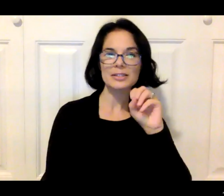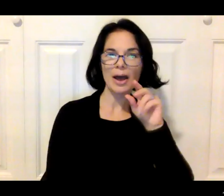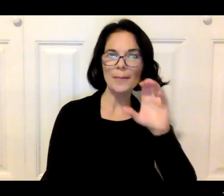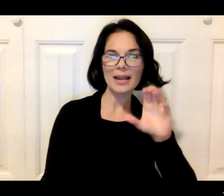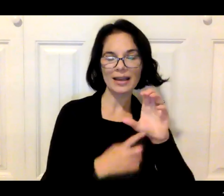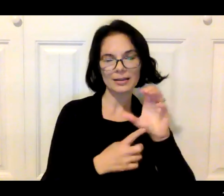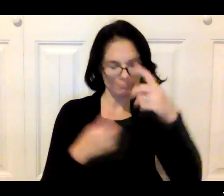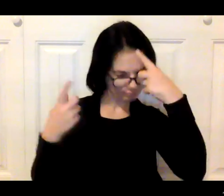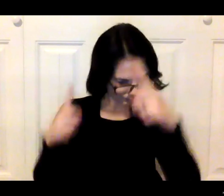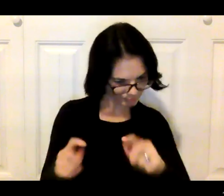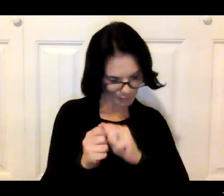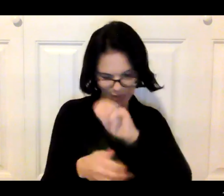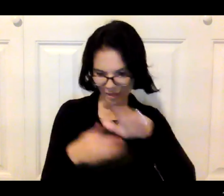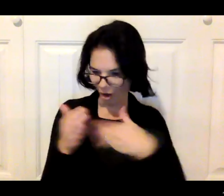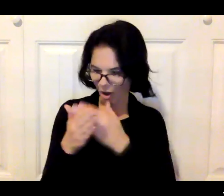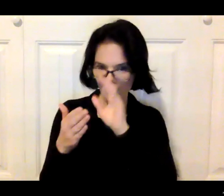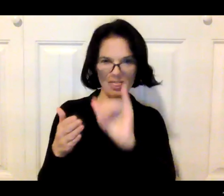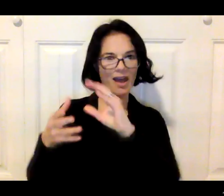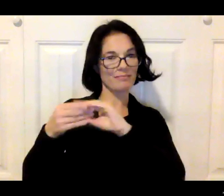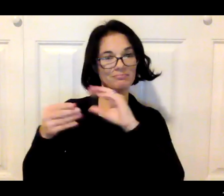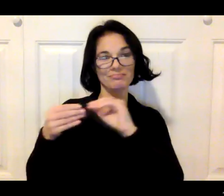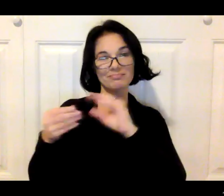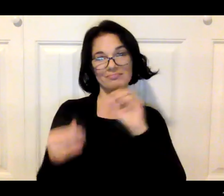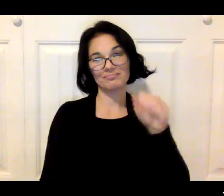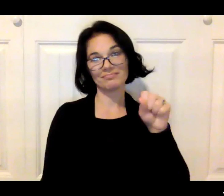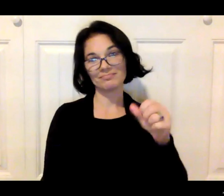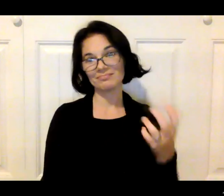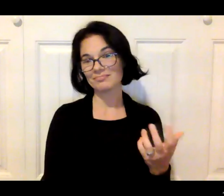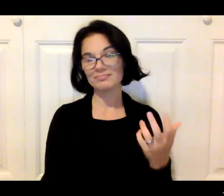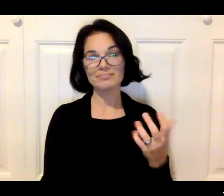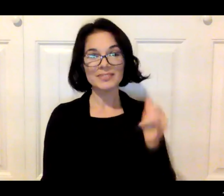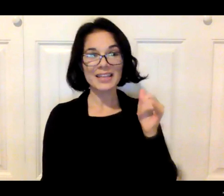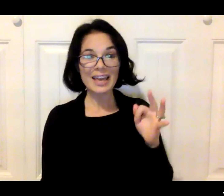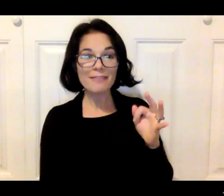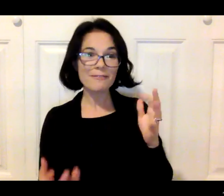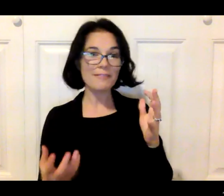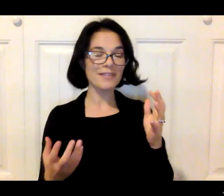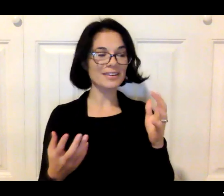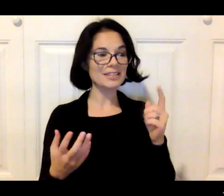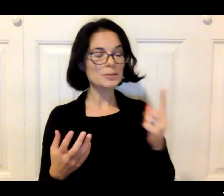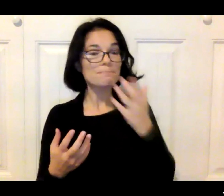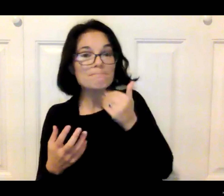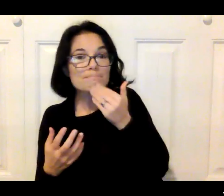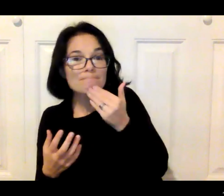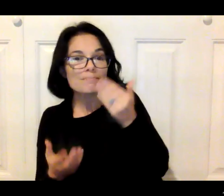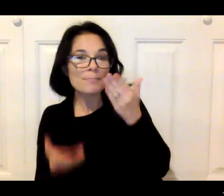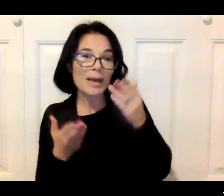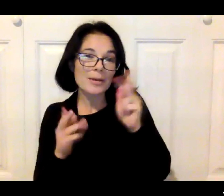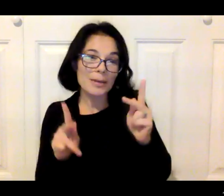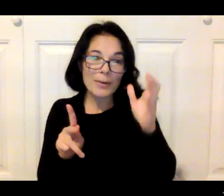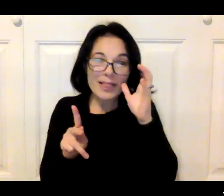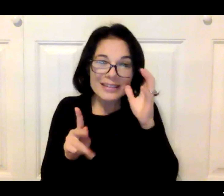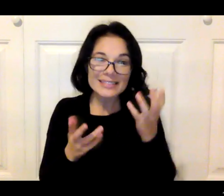It's you can get more flies with honey, is that the saying? It goes a long way to